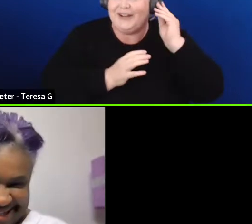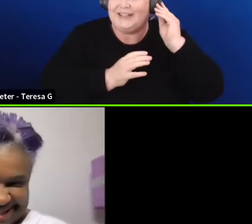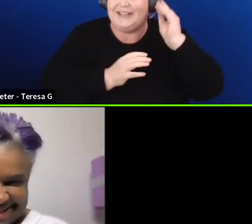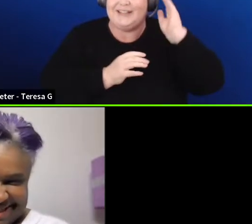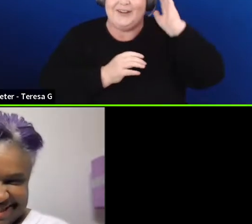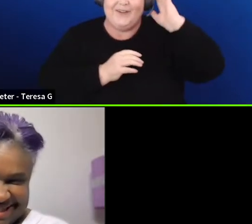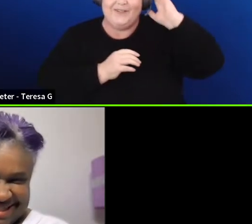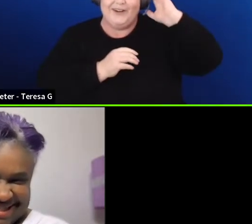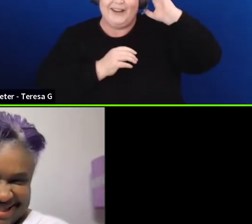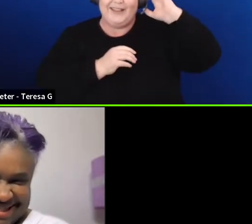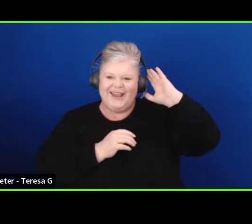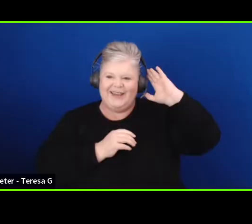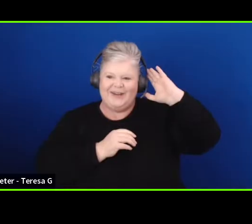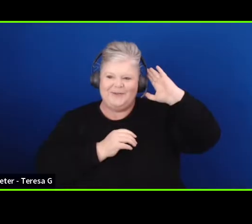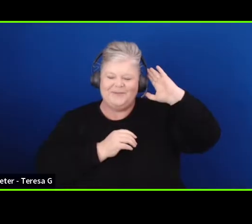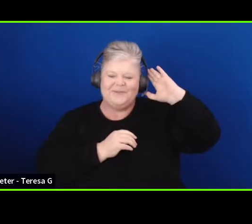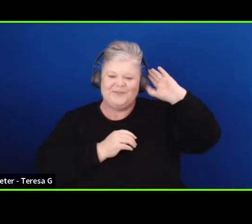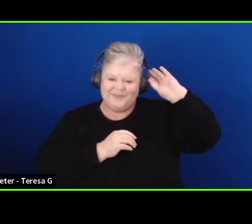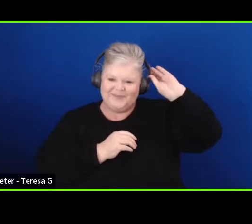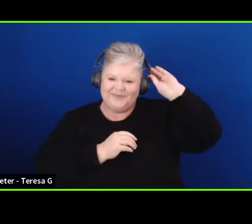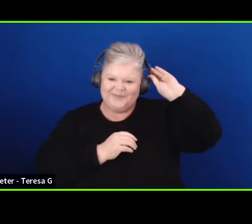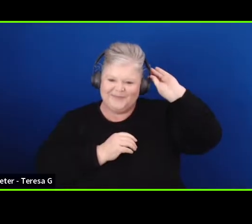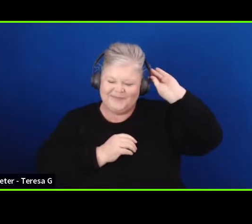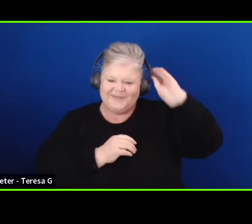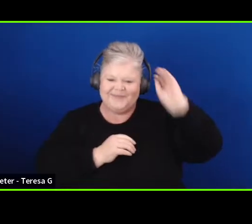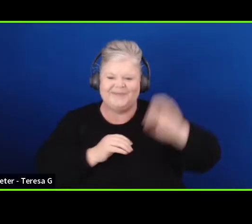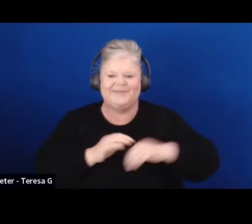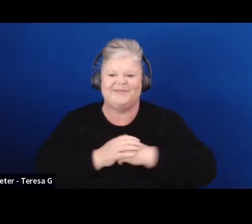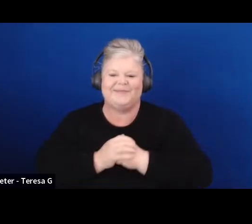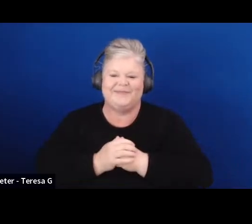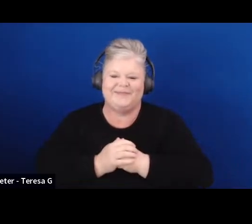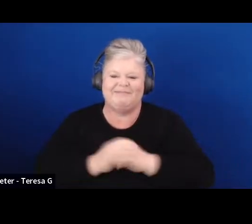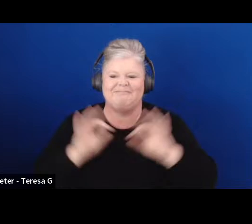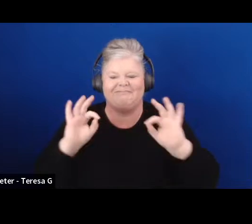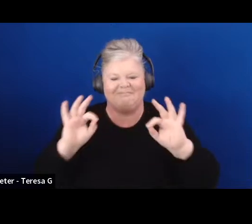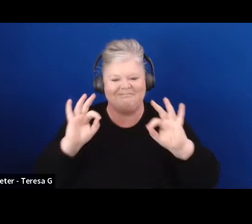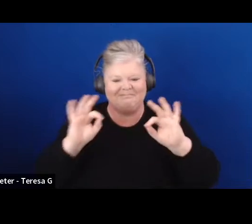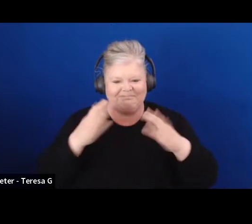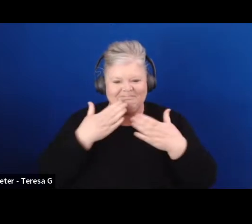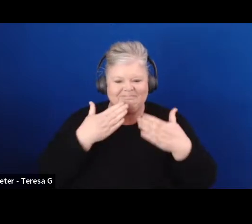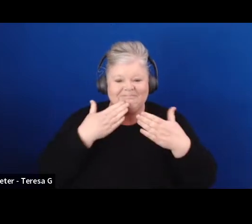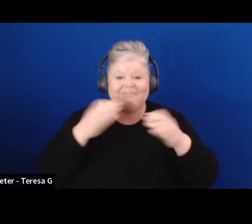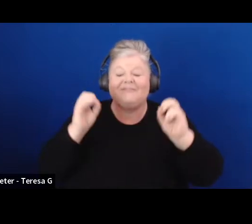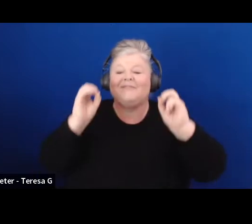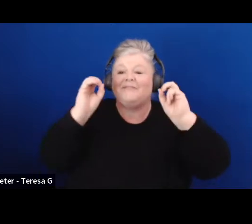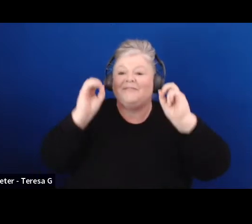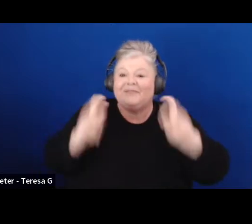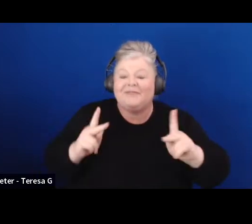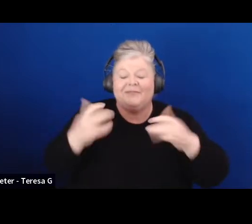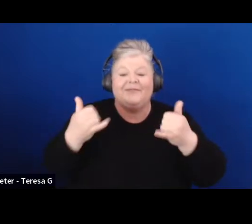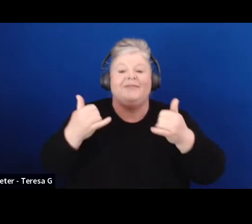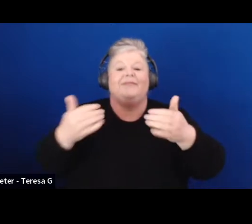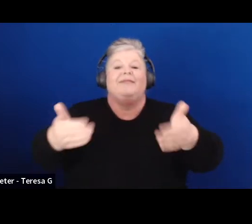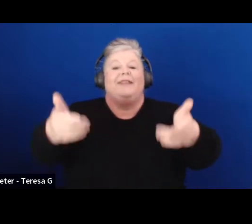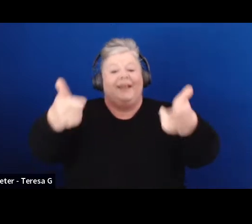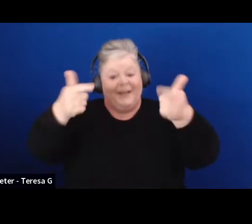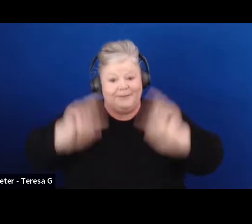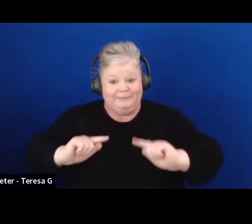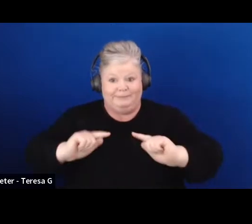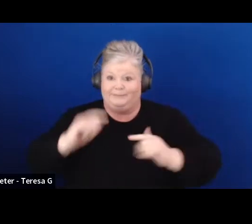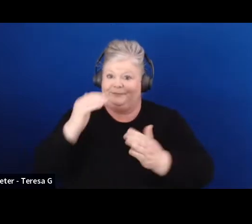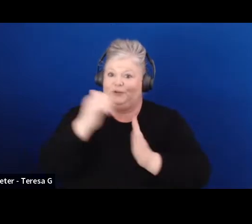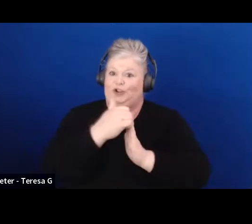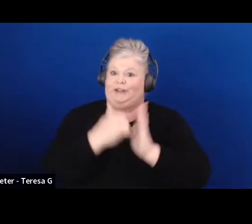No questions. All right. Thank you. Thank you. Okay, next on our agenda,